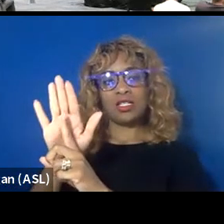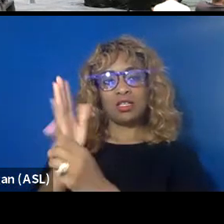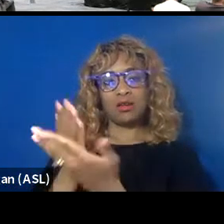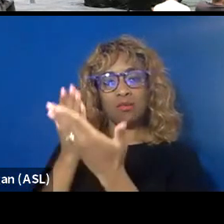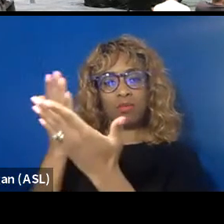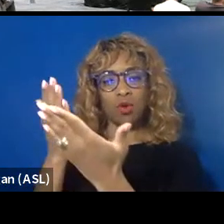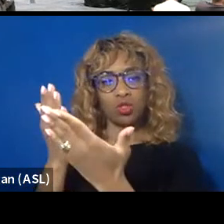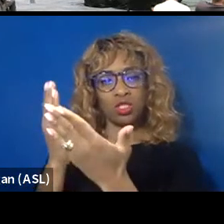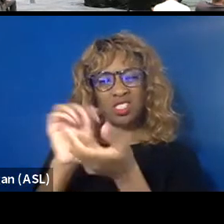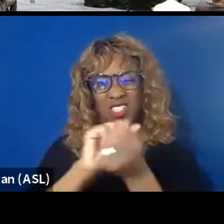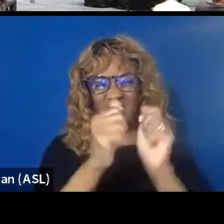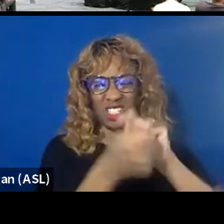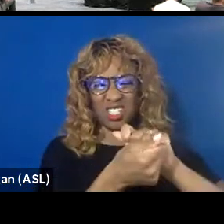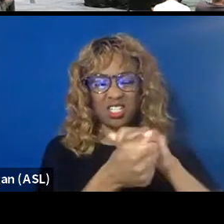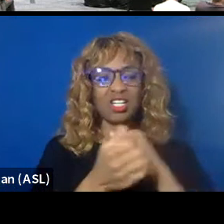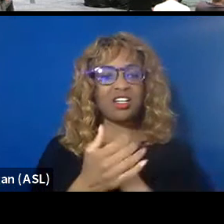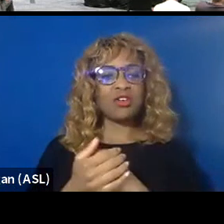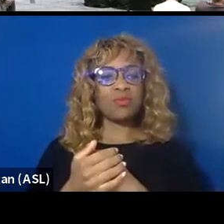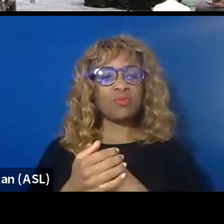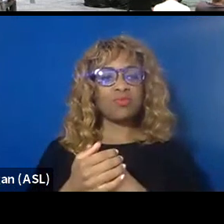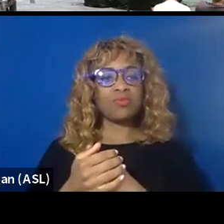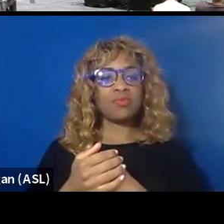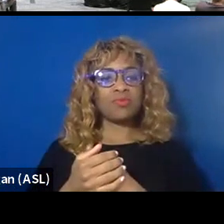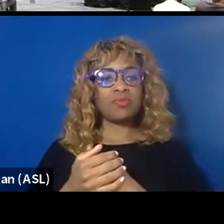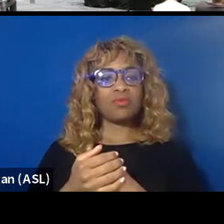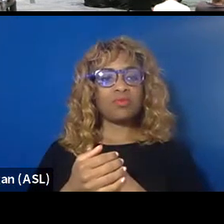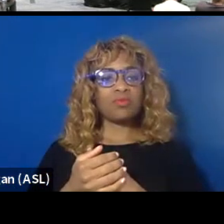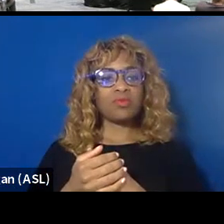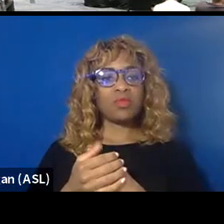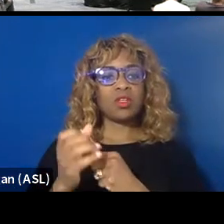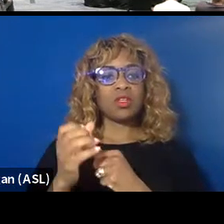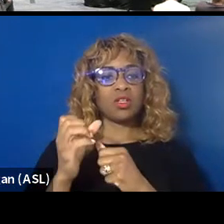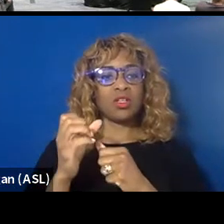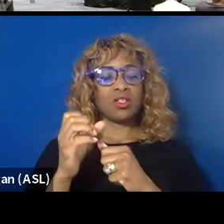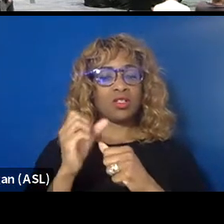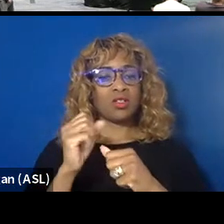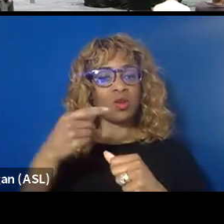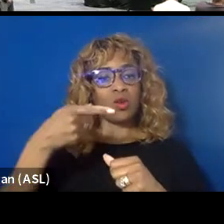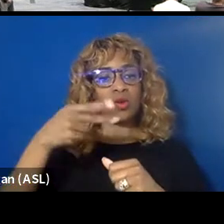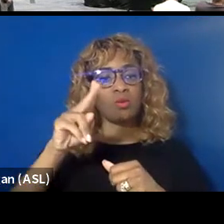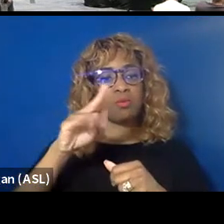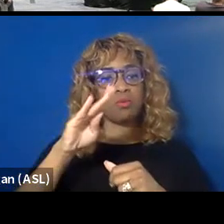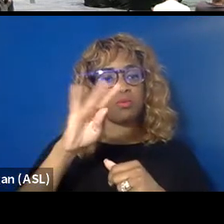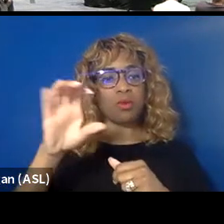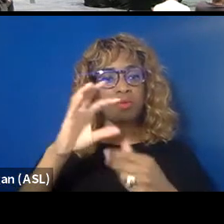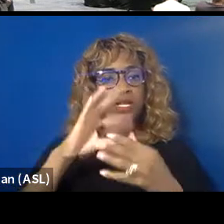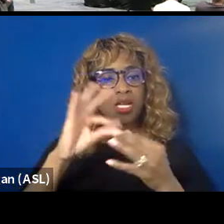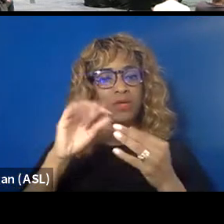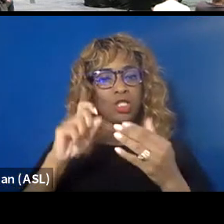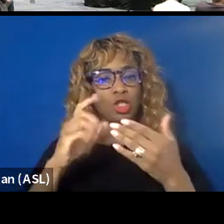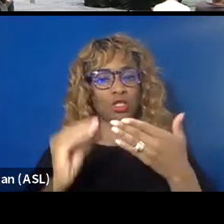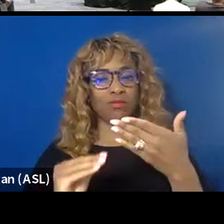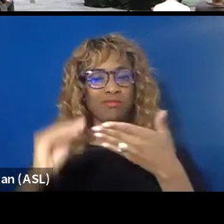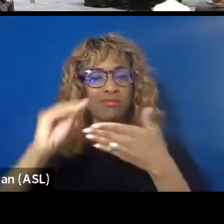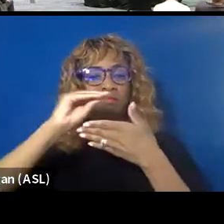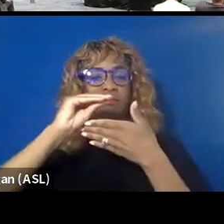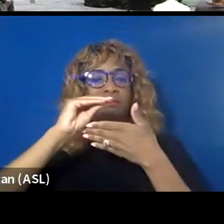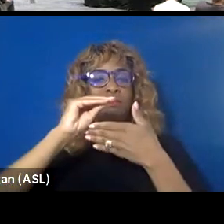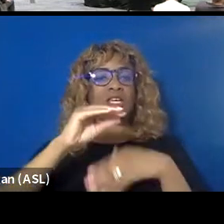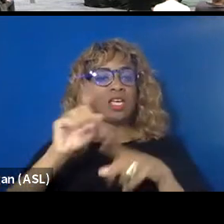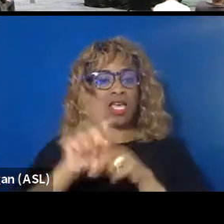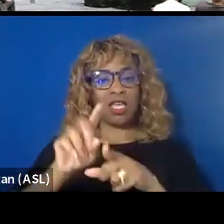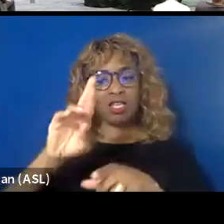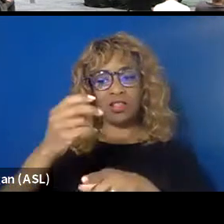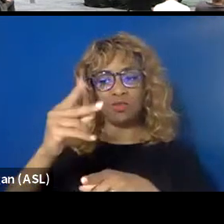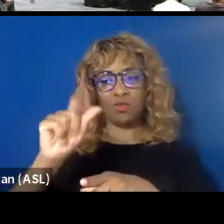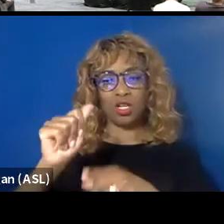motion and move the public comment up to the beginning as Rhonda had suggested. I would also,